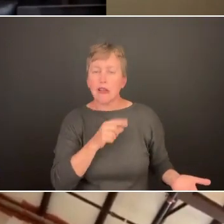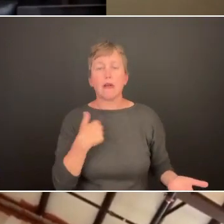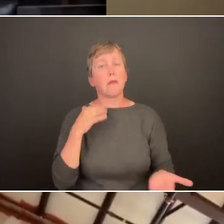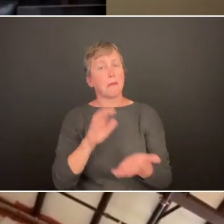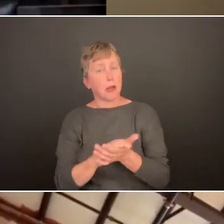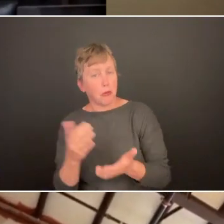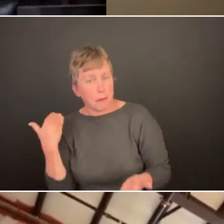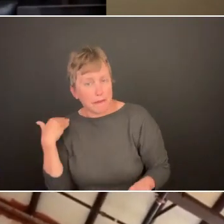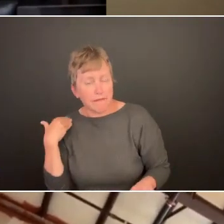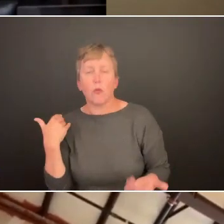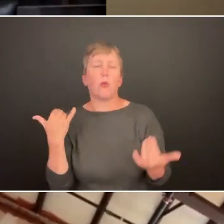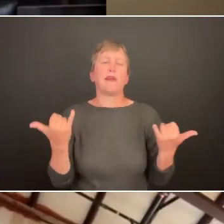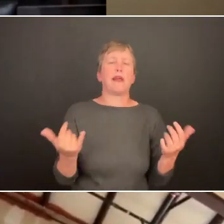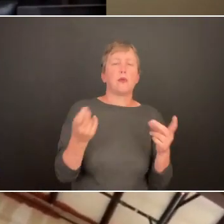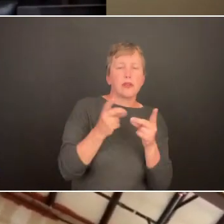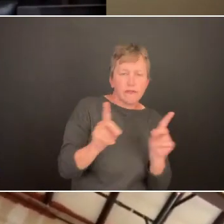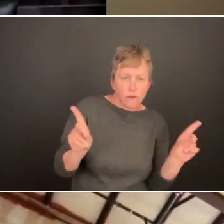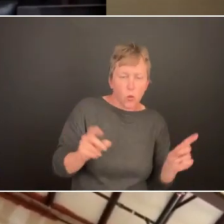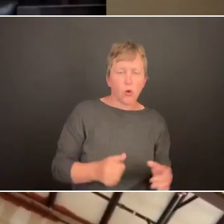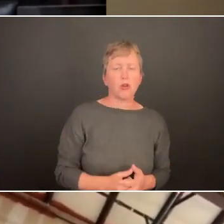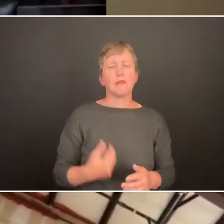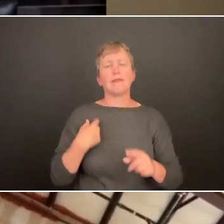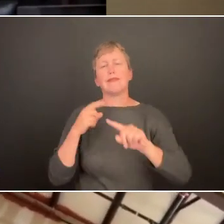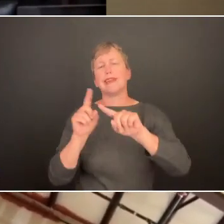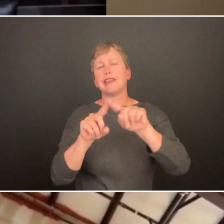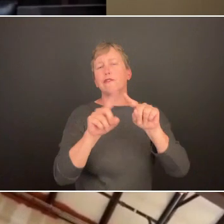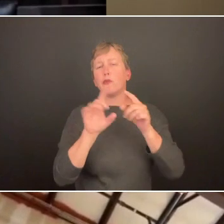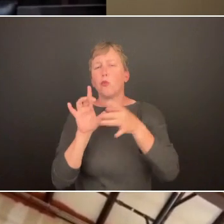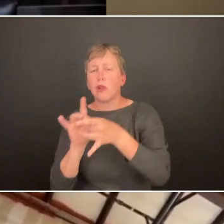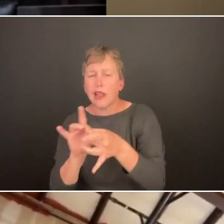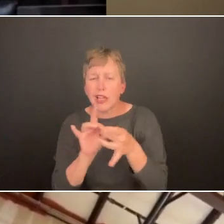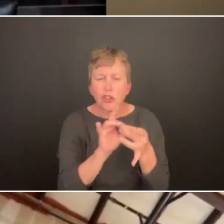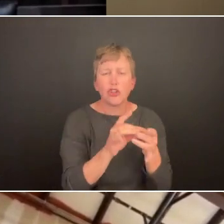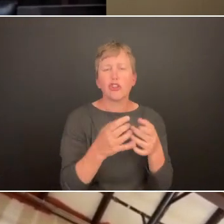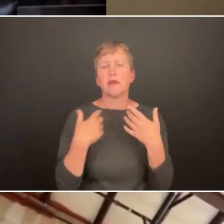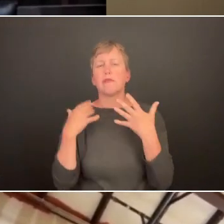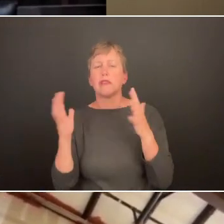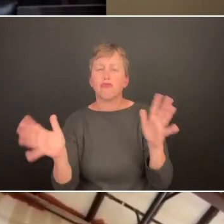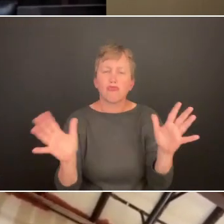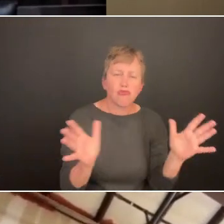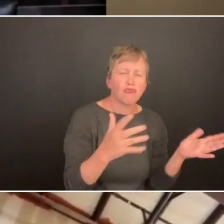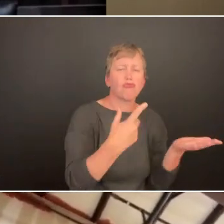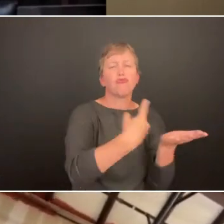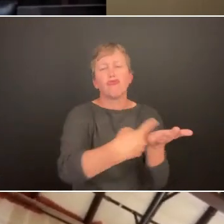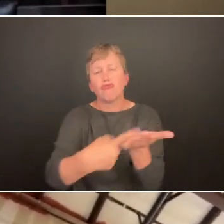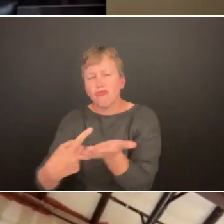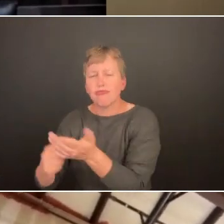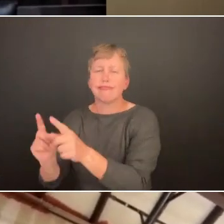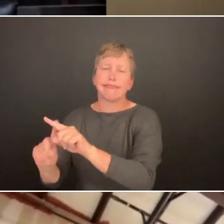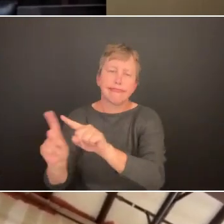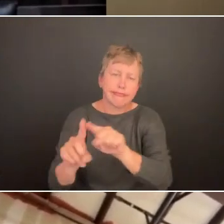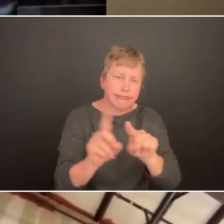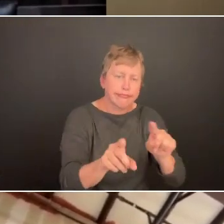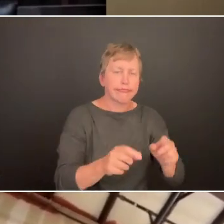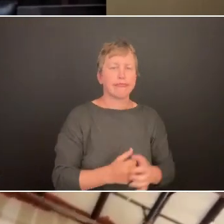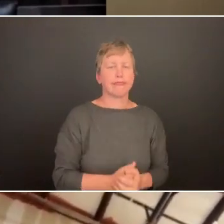I am single at 55. I have been married. I've been divorced and a couple of times. And I think we've talked